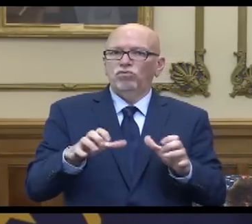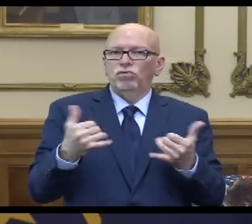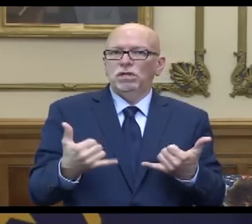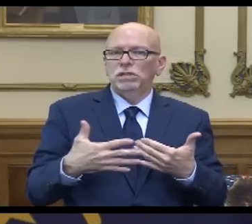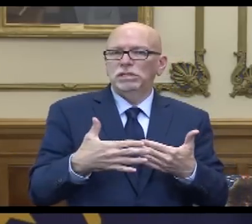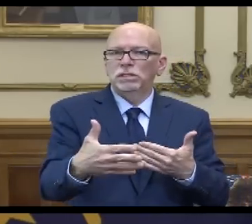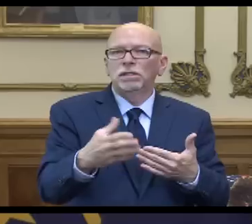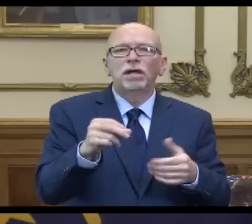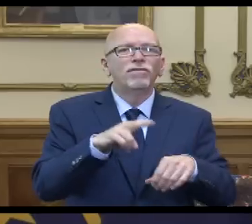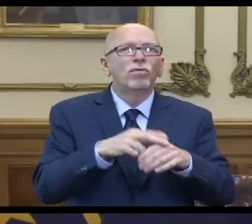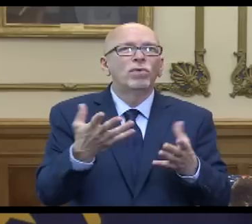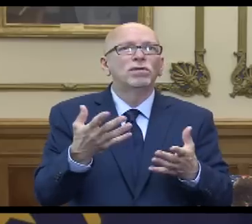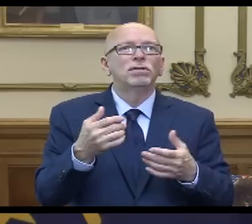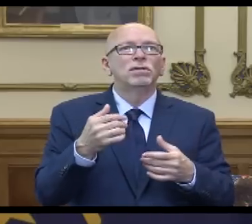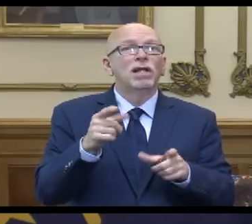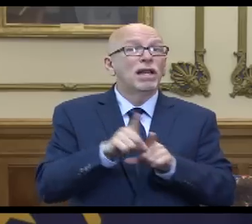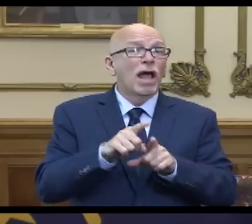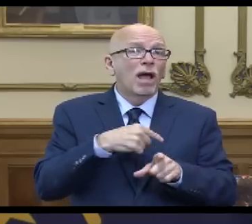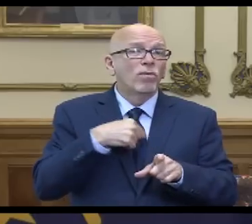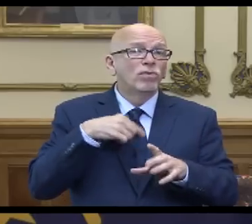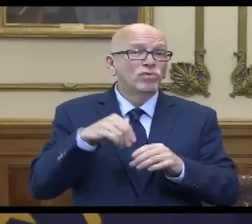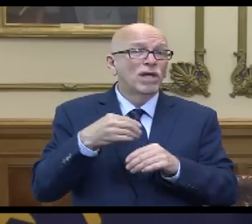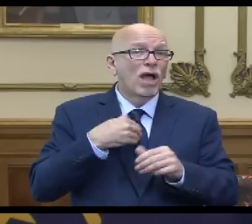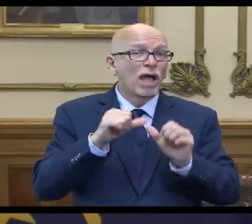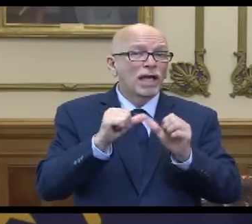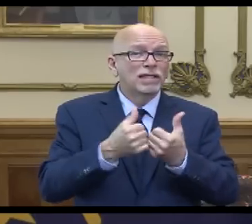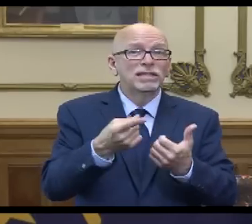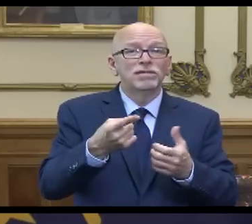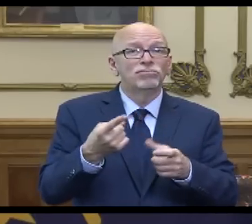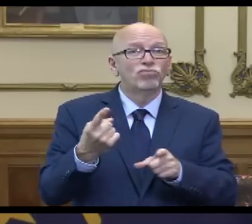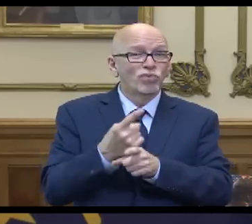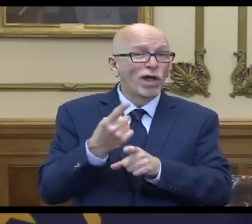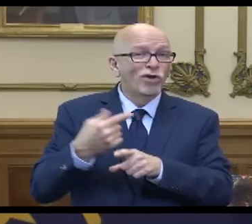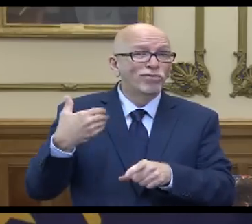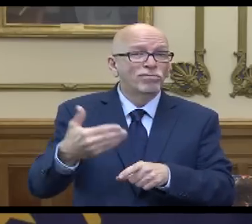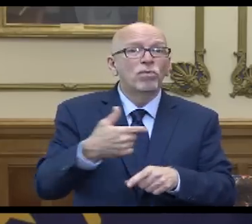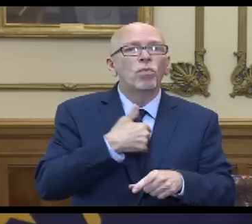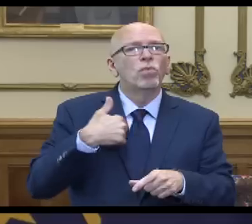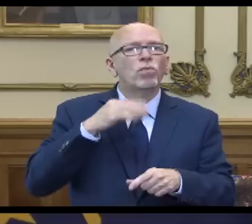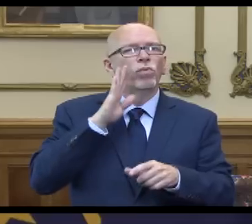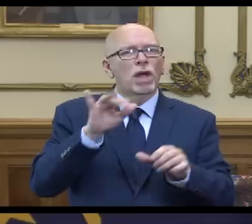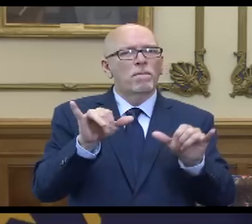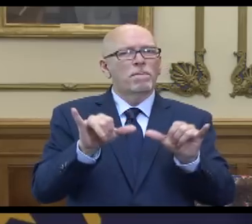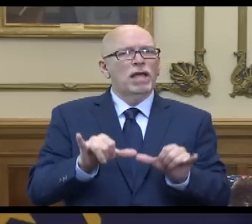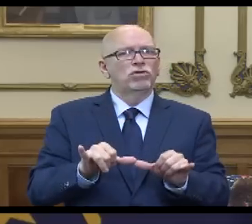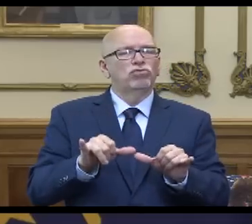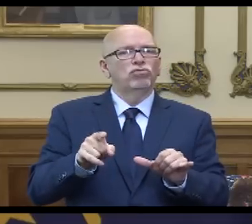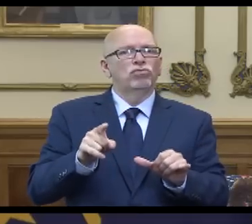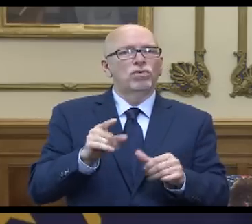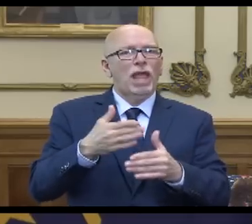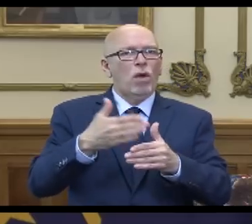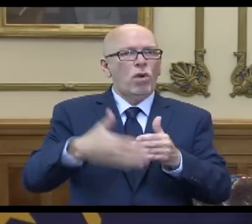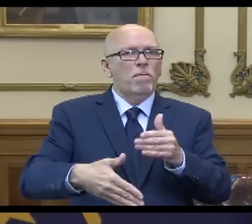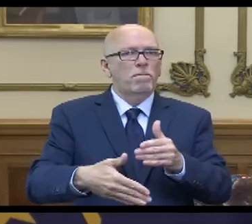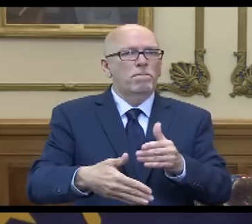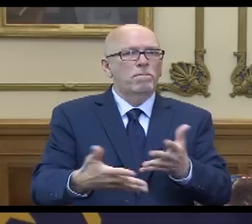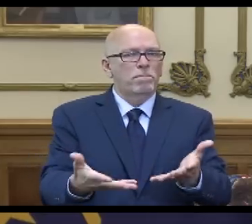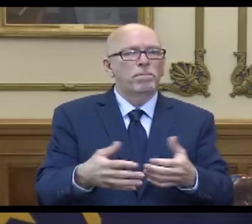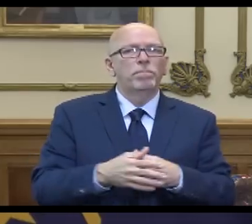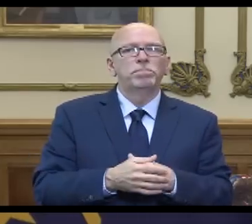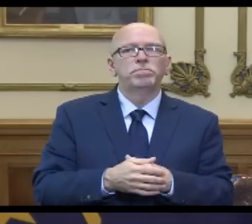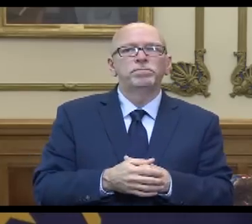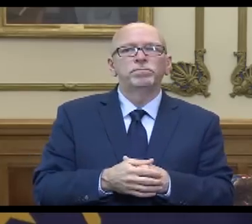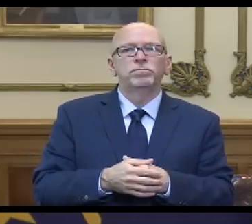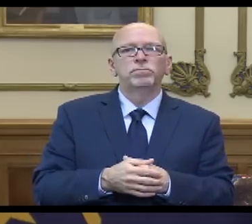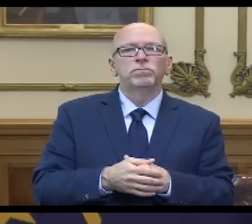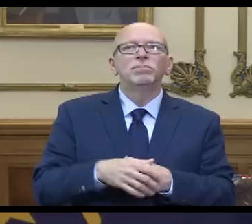course, like we do in our agencies on a regular basis, we're going to measure the outcomes. And so,